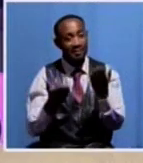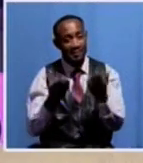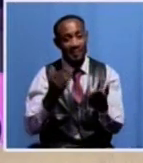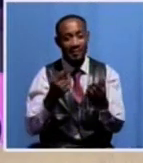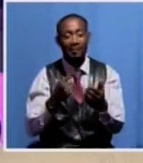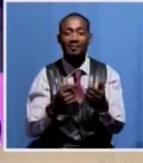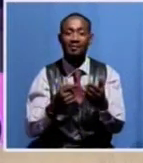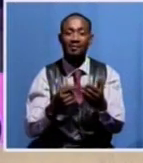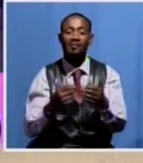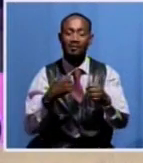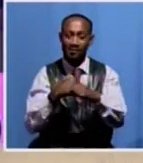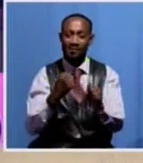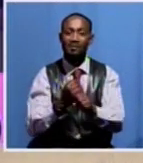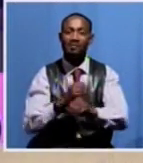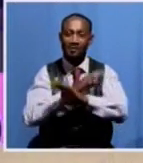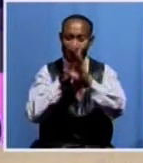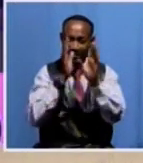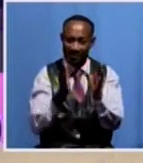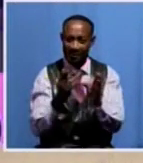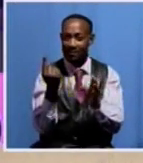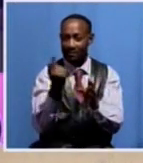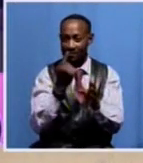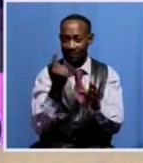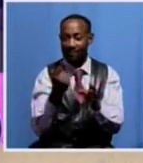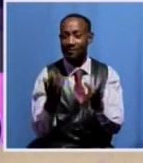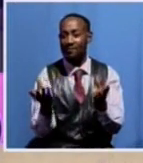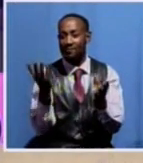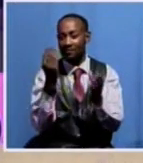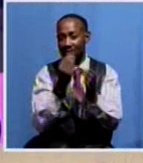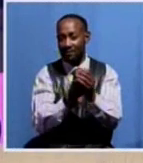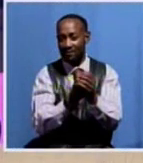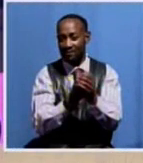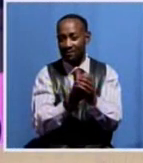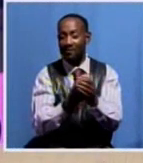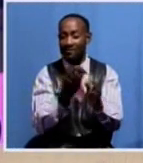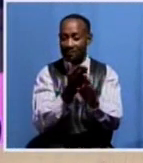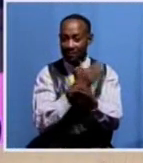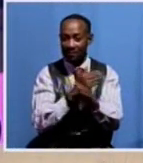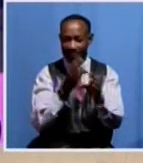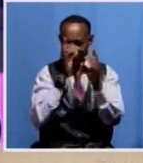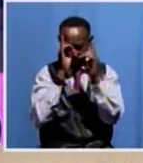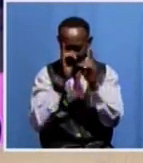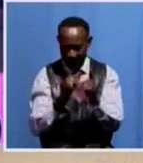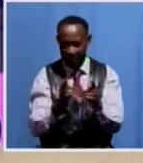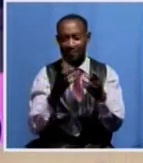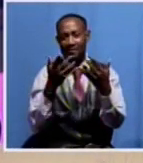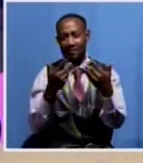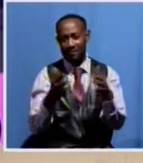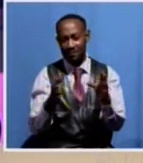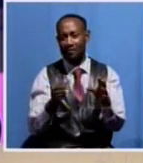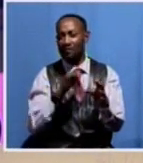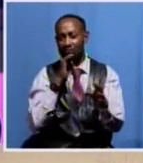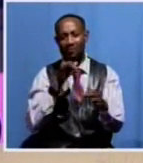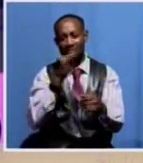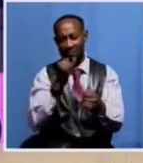the correct thing you can say is that perhaps the engagement before the decision was made wasn't exhaustive enough. But